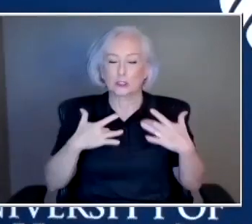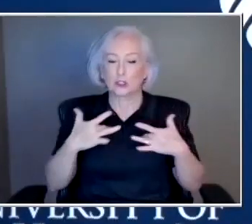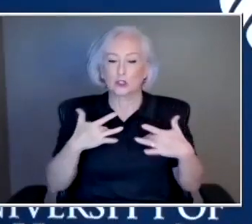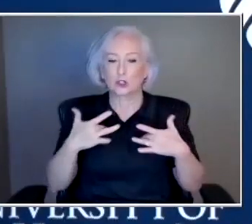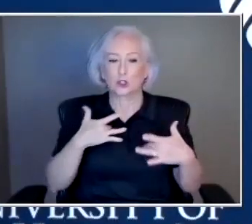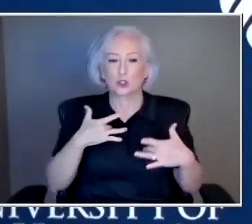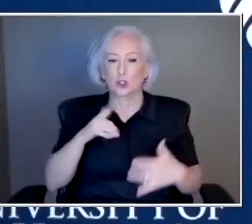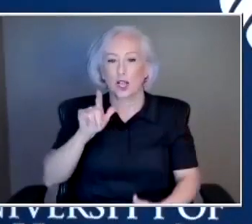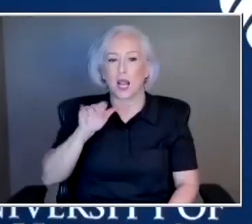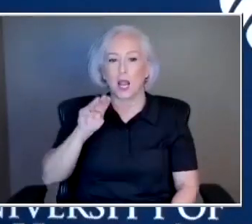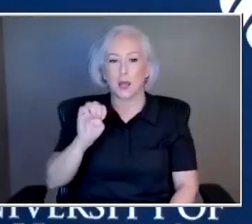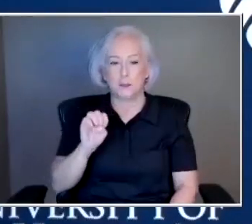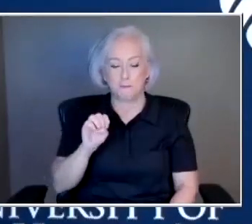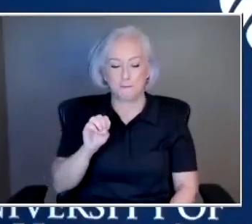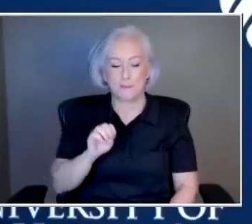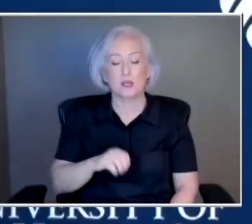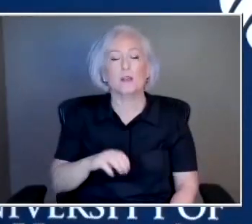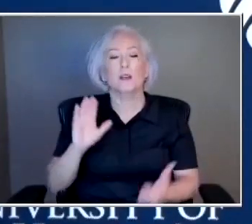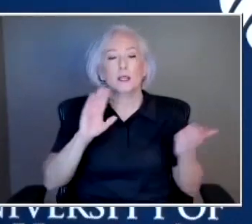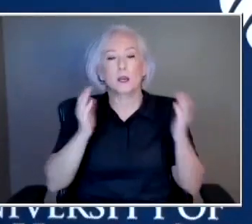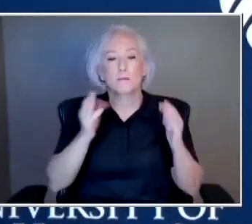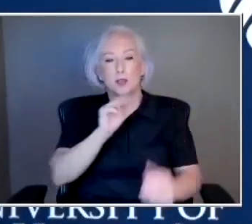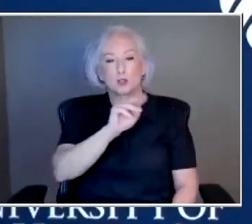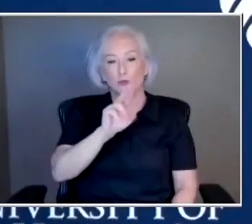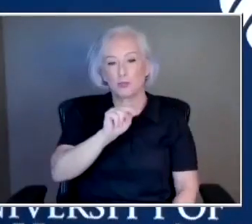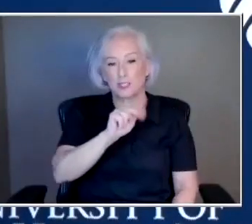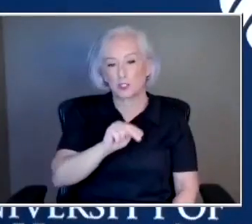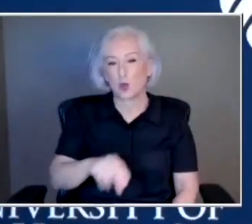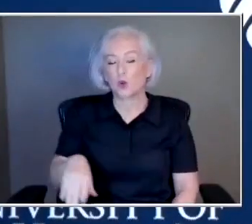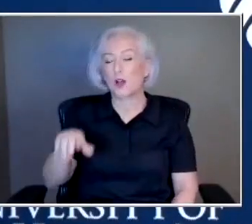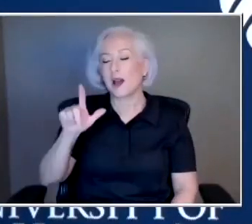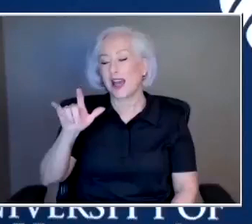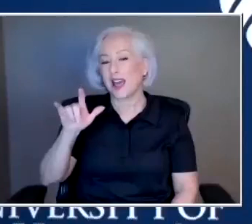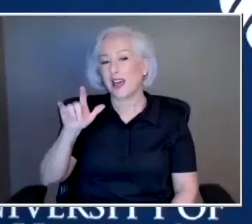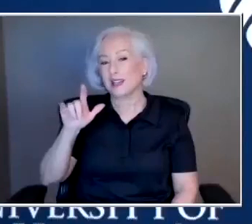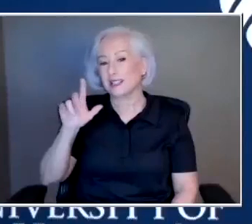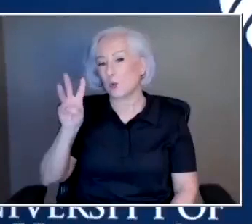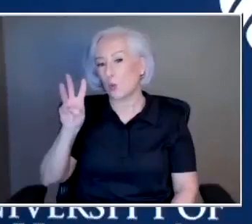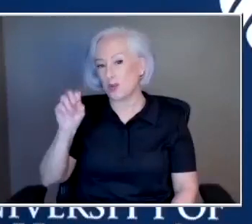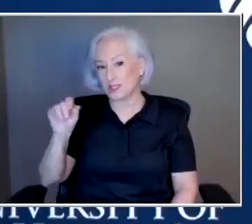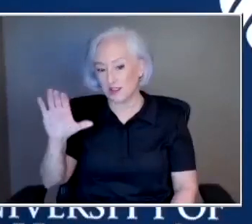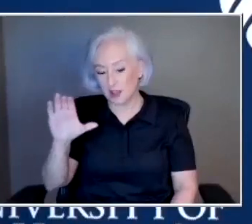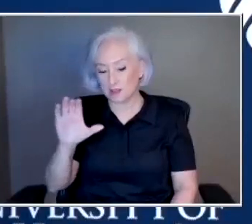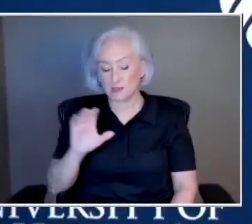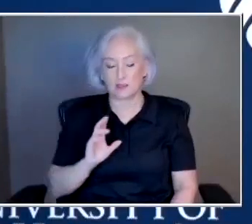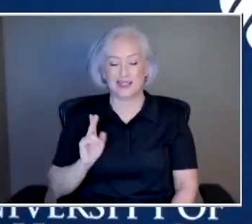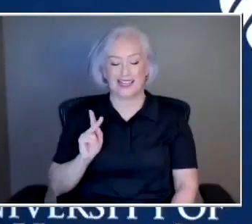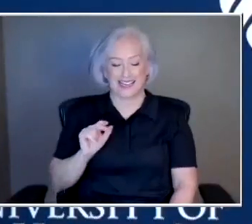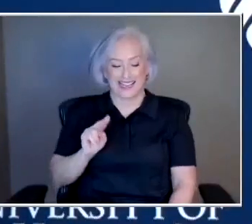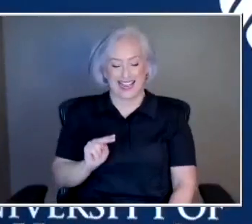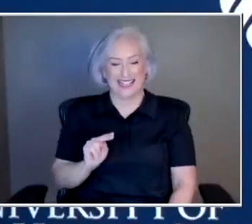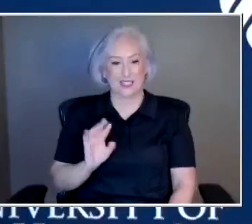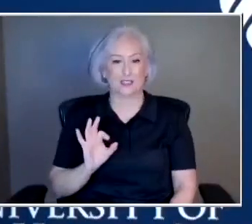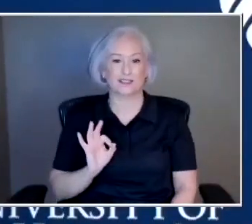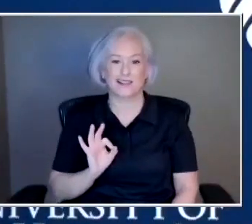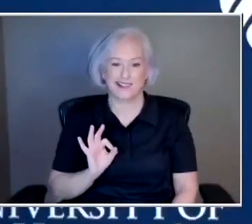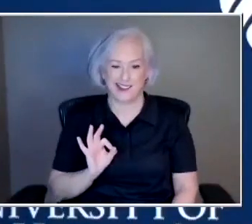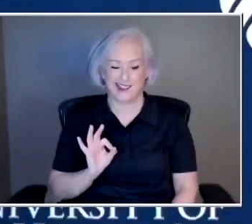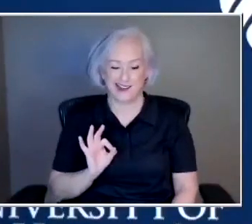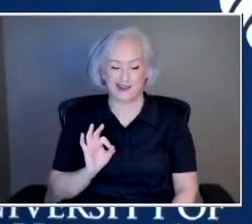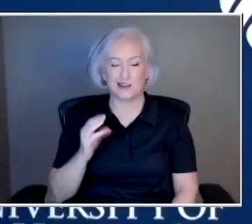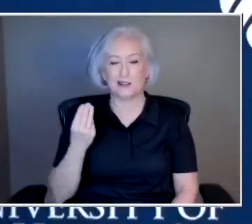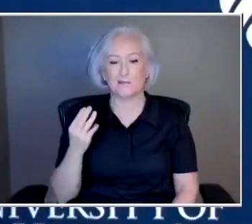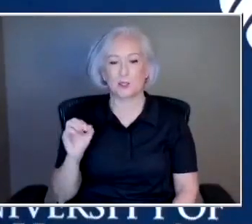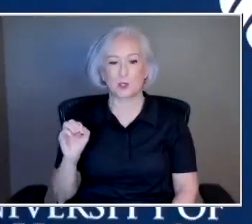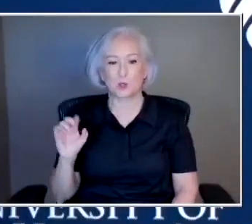and Wisconsin, Kansas only had 9 cases of diagnosed Lyme disease, and Missouri had 7. So very low incidence.